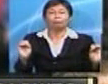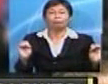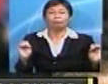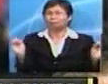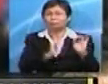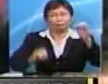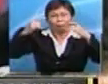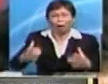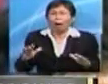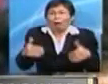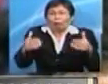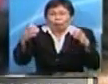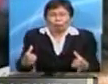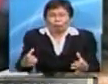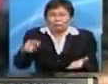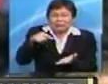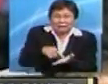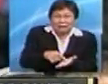confirmed. So will this